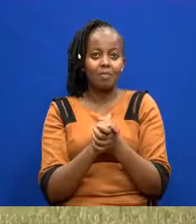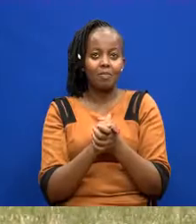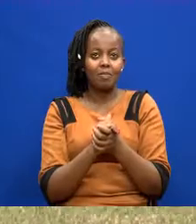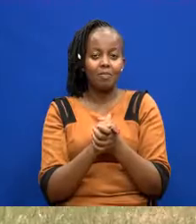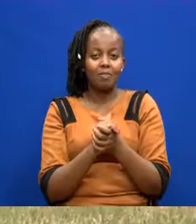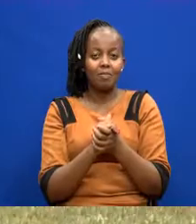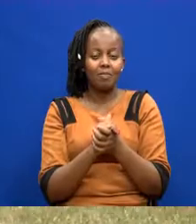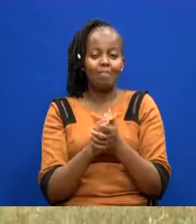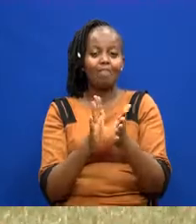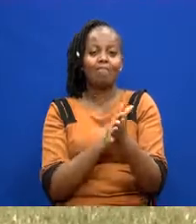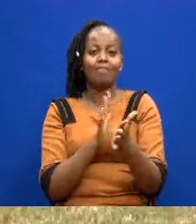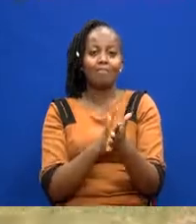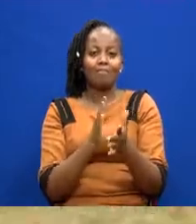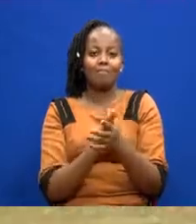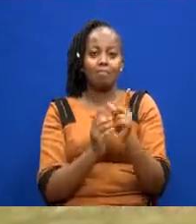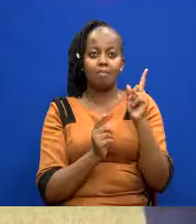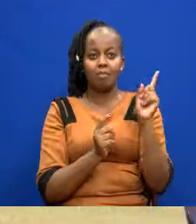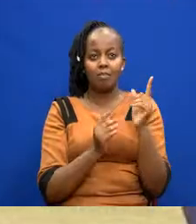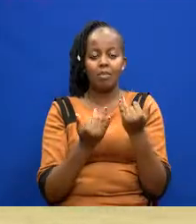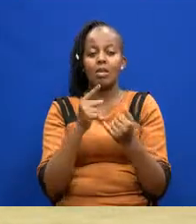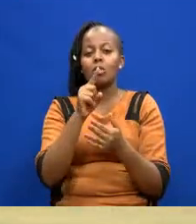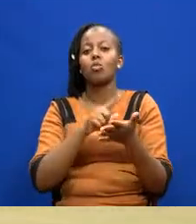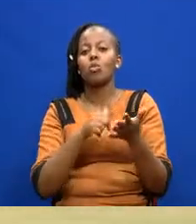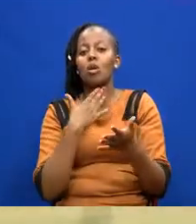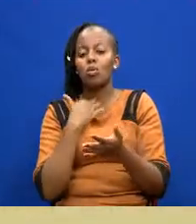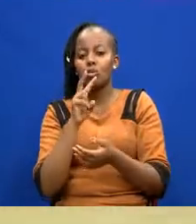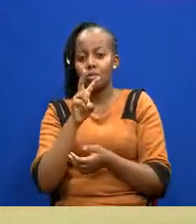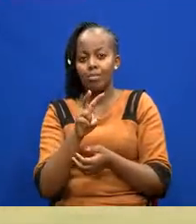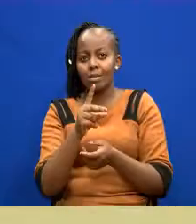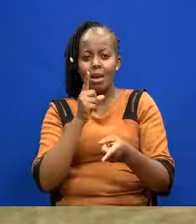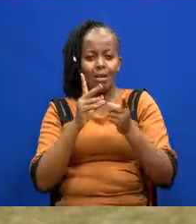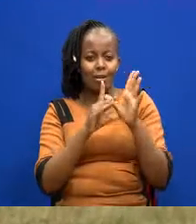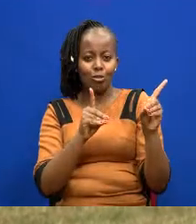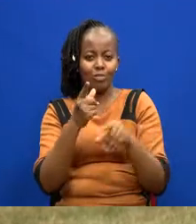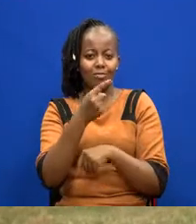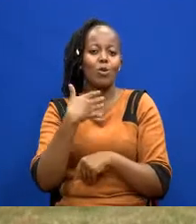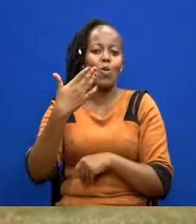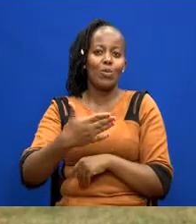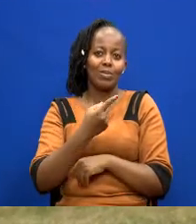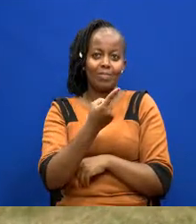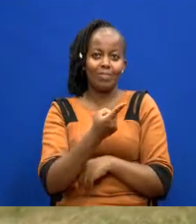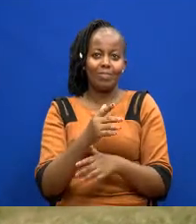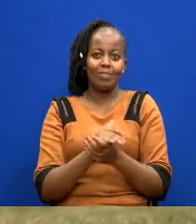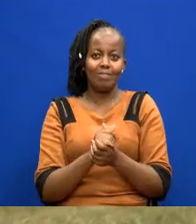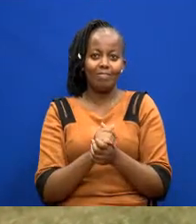the gate and in. Go. So this is what runners do.